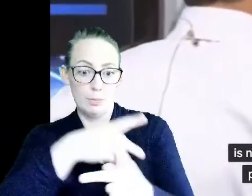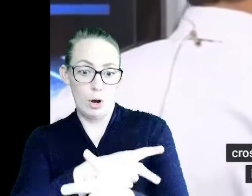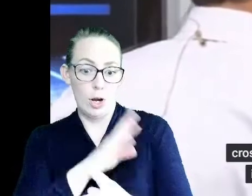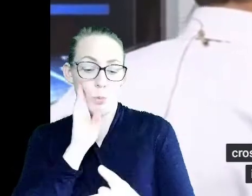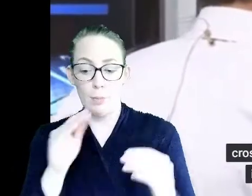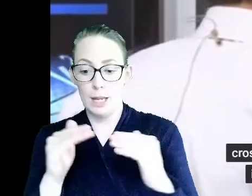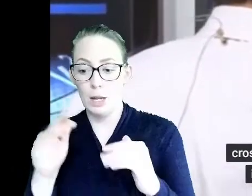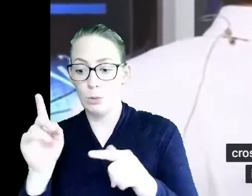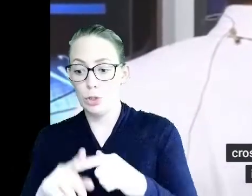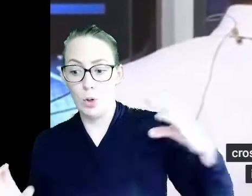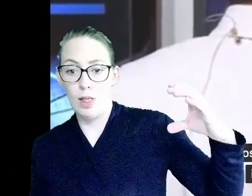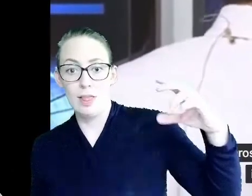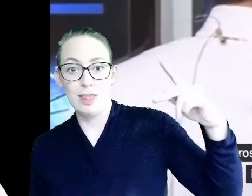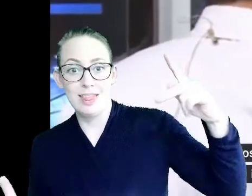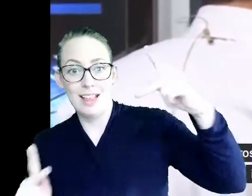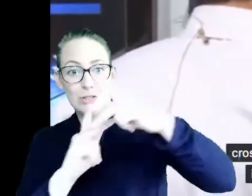to this cross product.